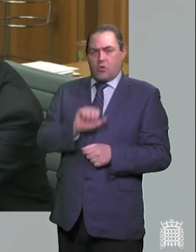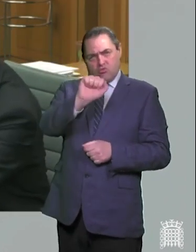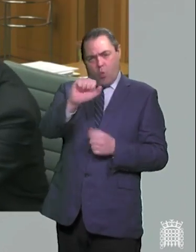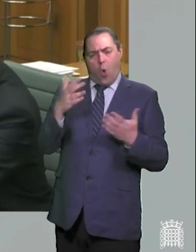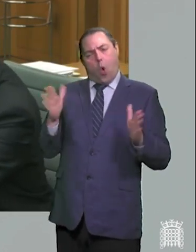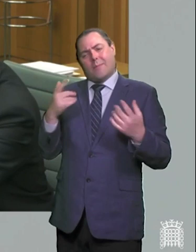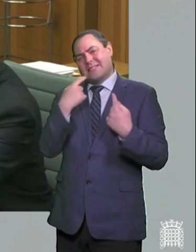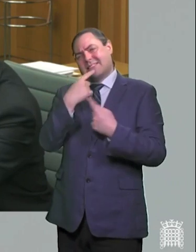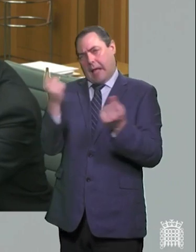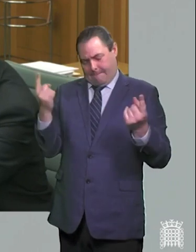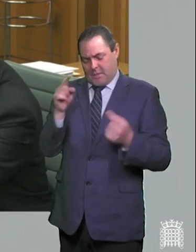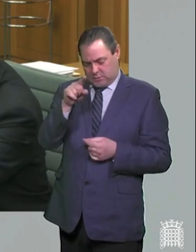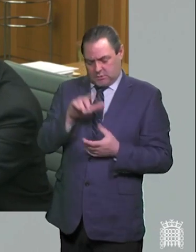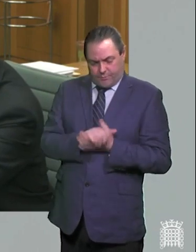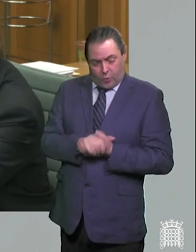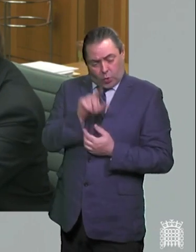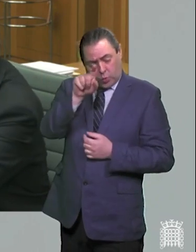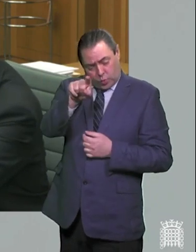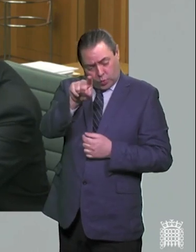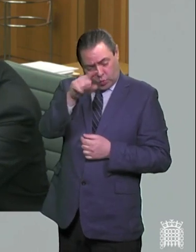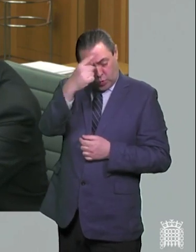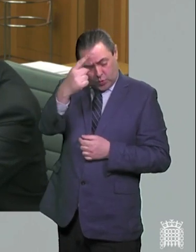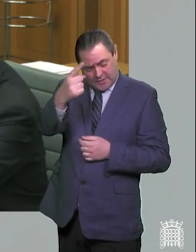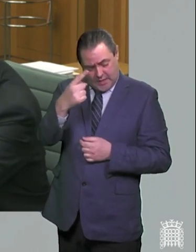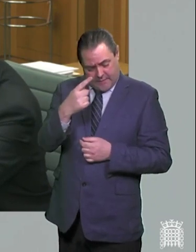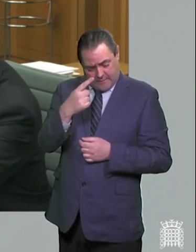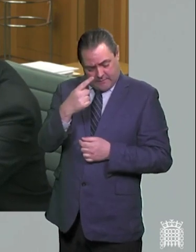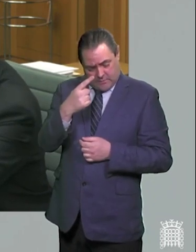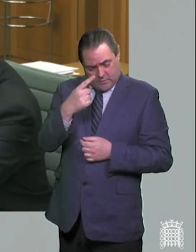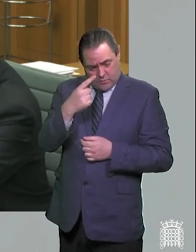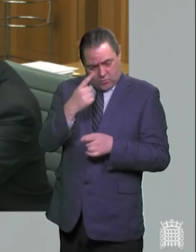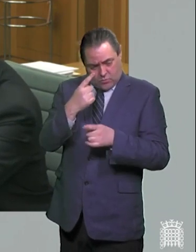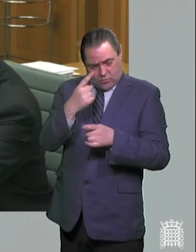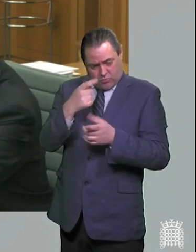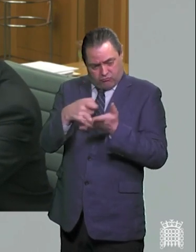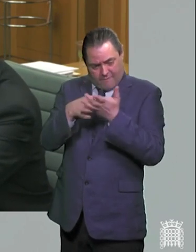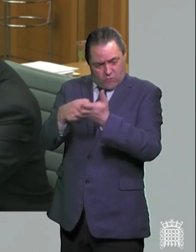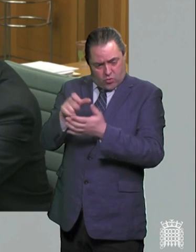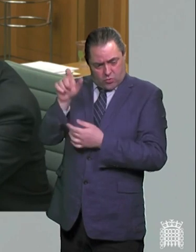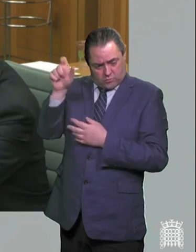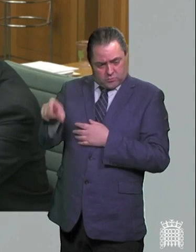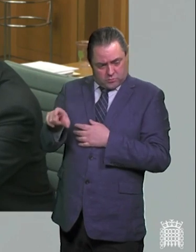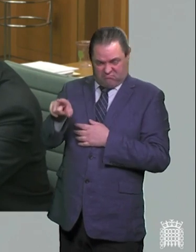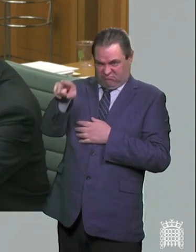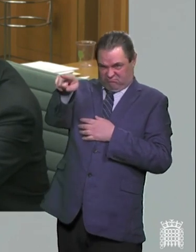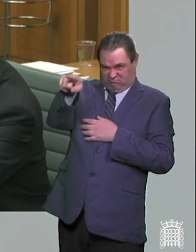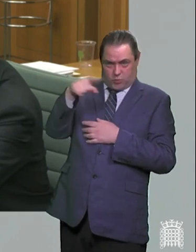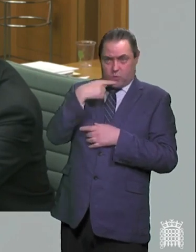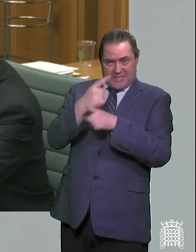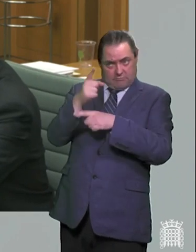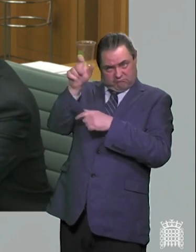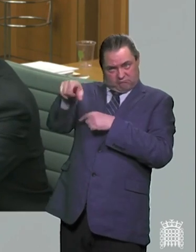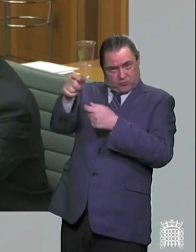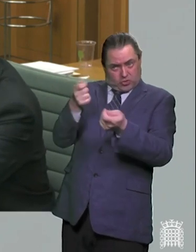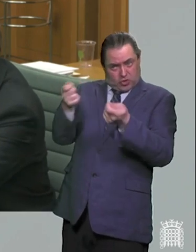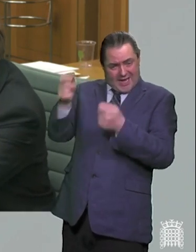opening statement, you referred to the chair, the appointment of the chair.